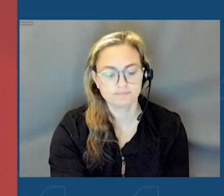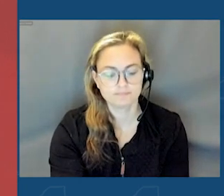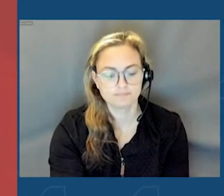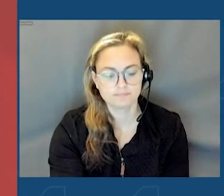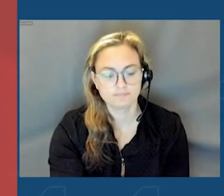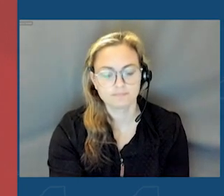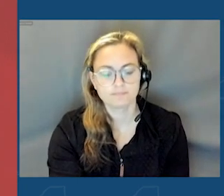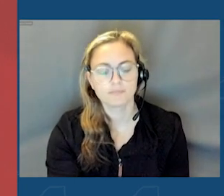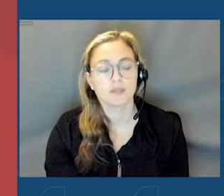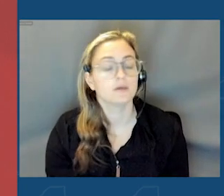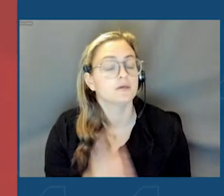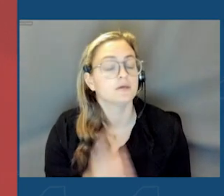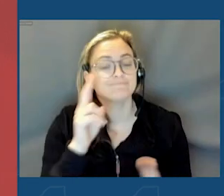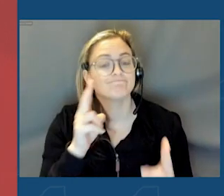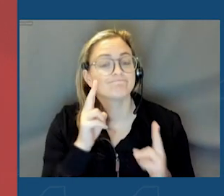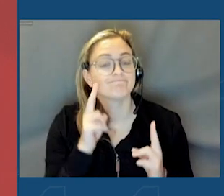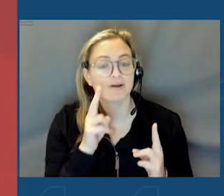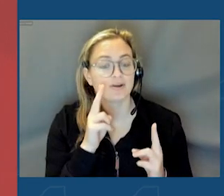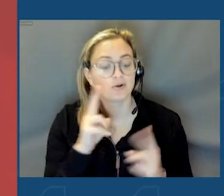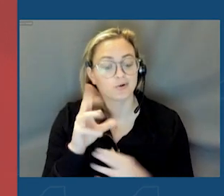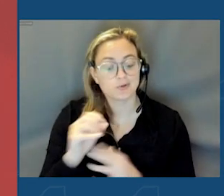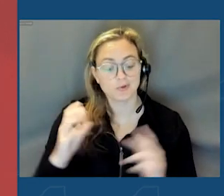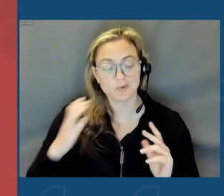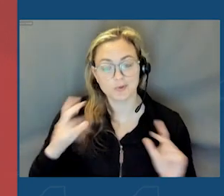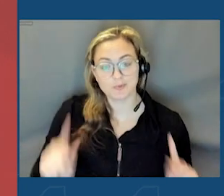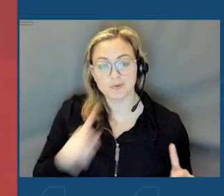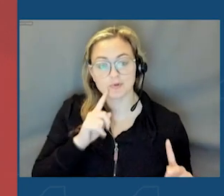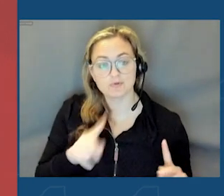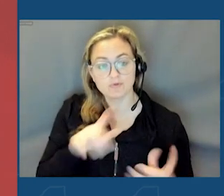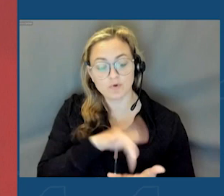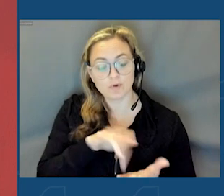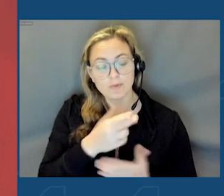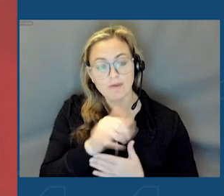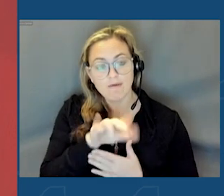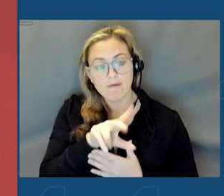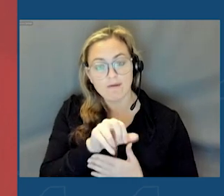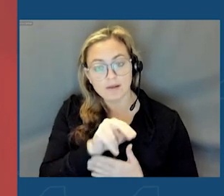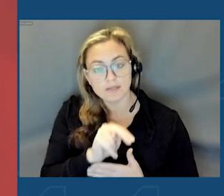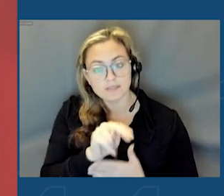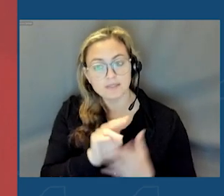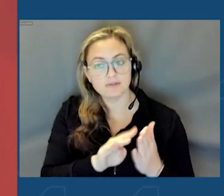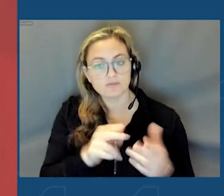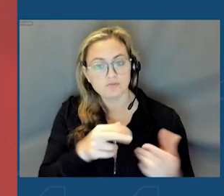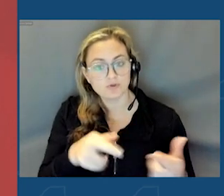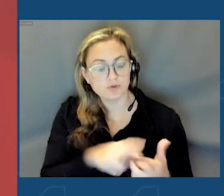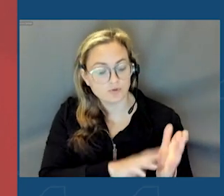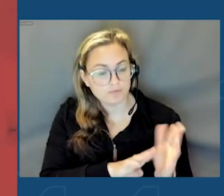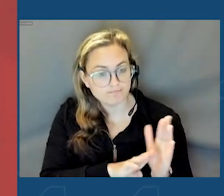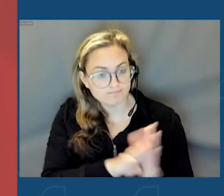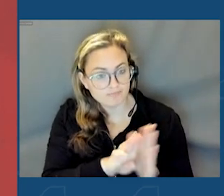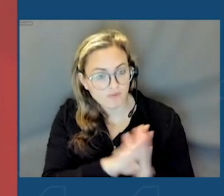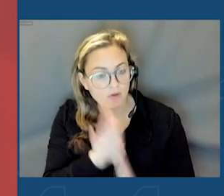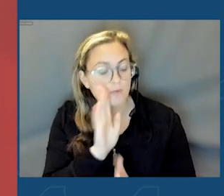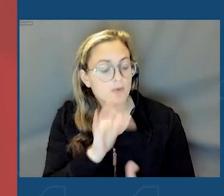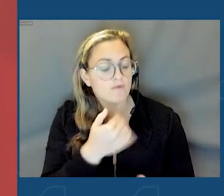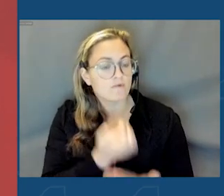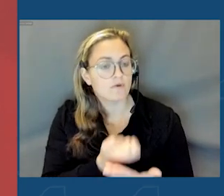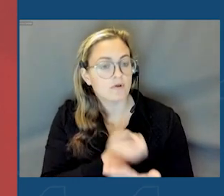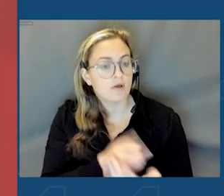It is an honor, as co-chair of the Mid-Hudson Regional Economic Development Council, to be here at a